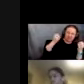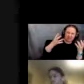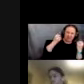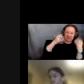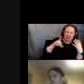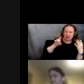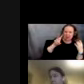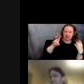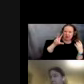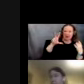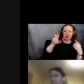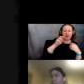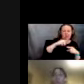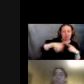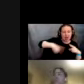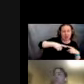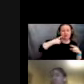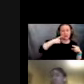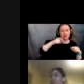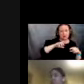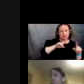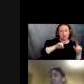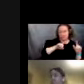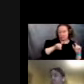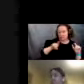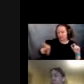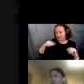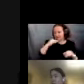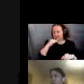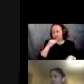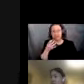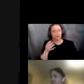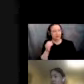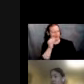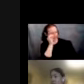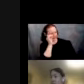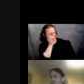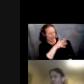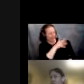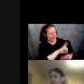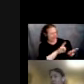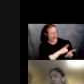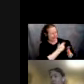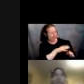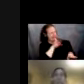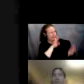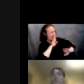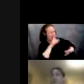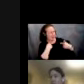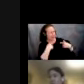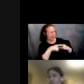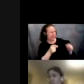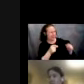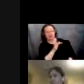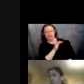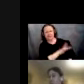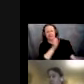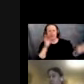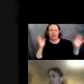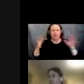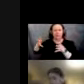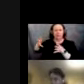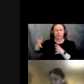for them. And he said, well, this is ridiculous. You know, I've been discriminated against because I'm Japanese. I'm just going to settle here. So he brought food